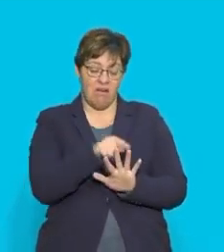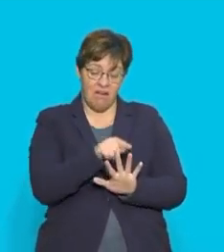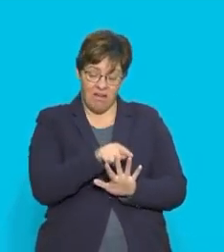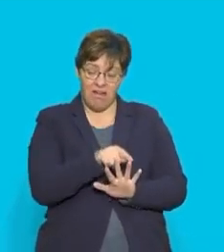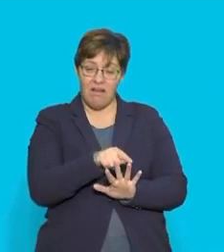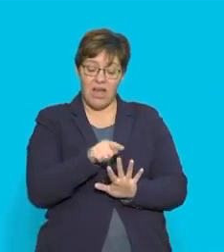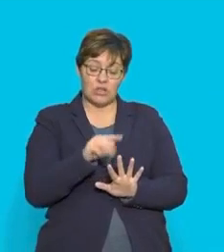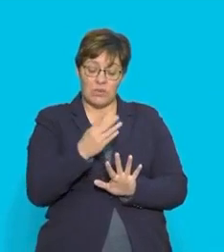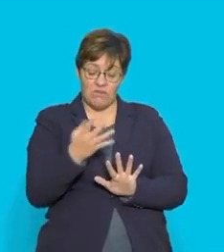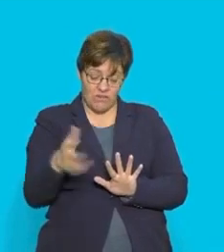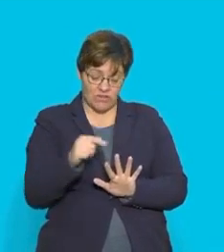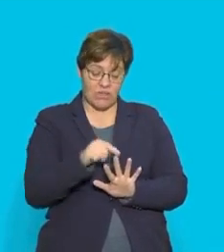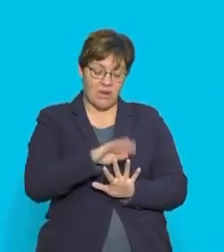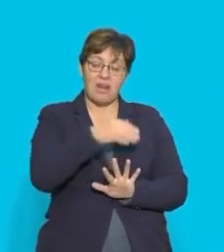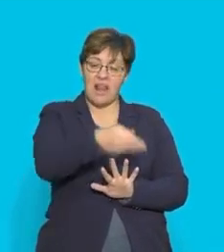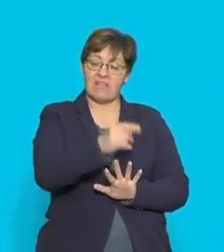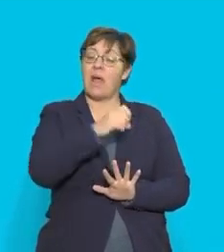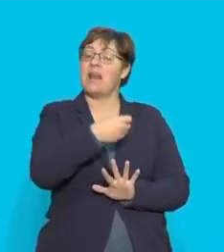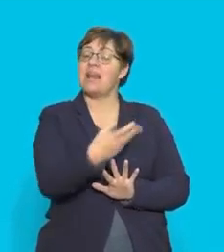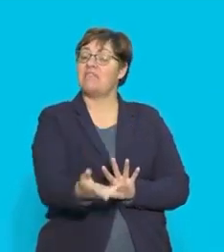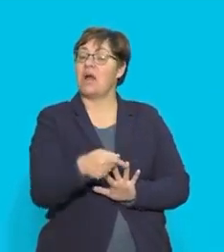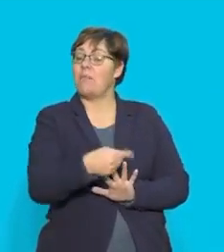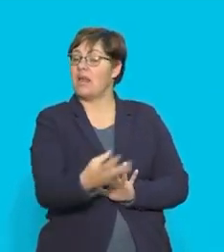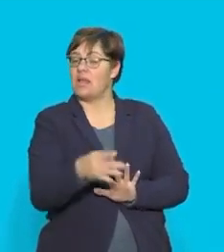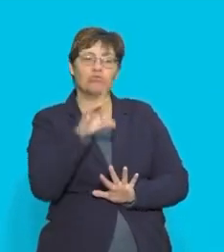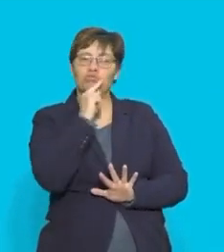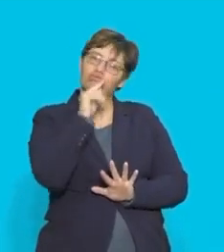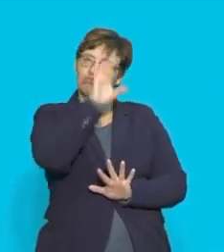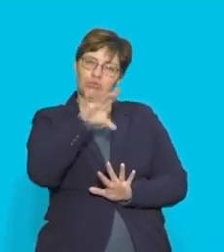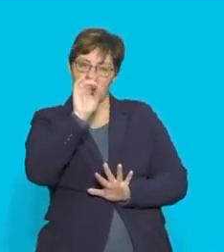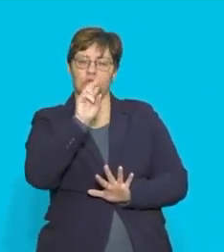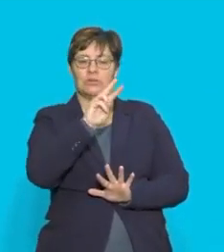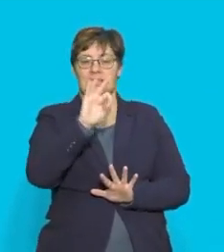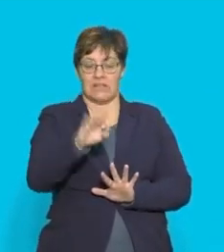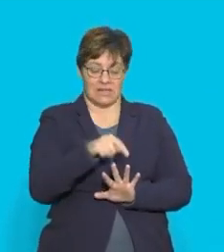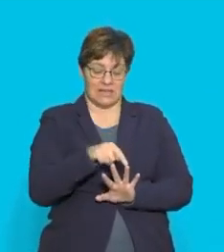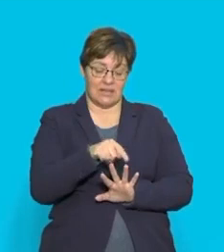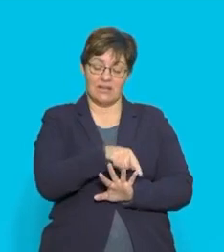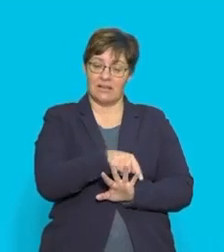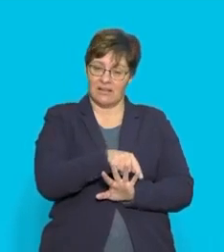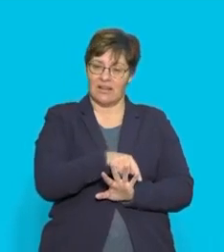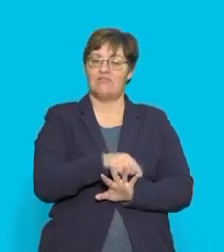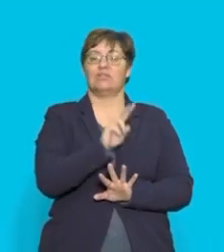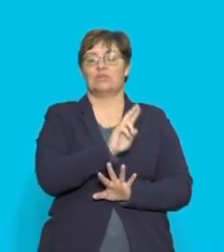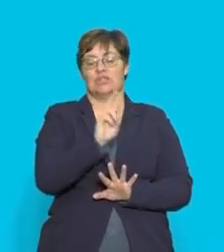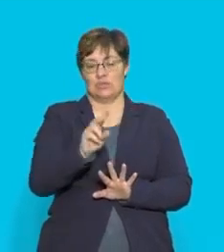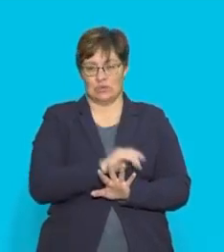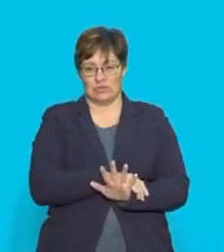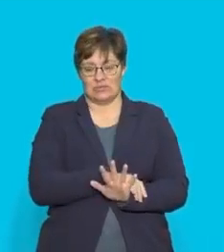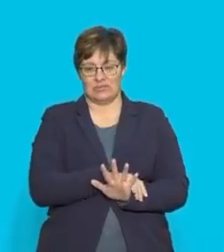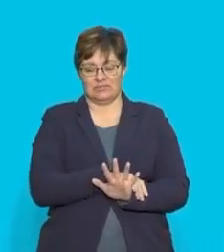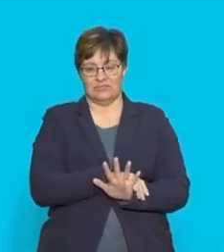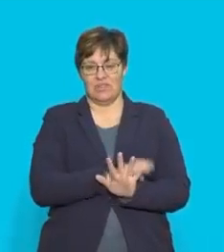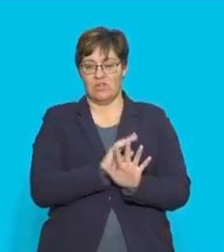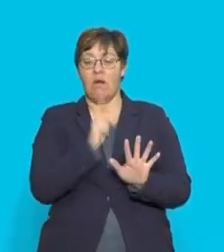used 24, that position we can only use 23, and then is 22. So